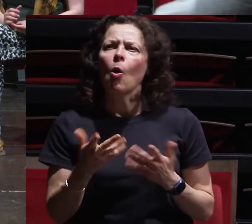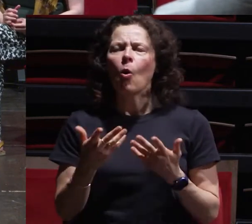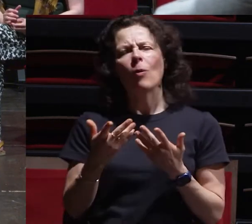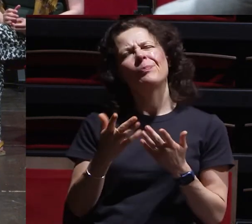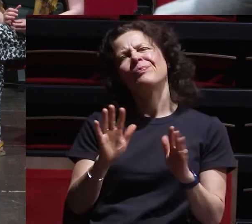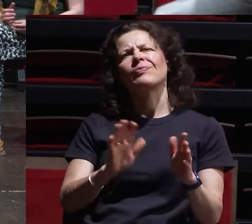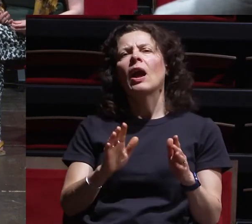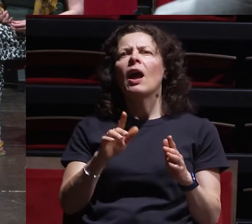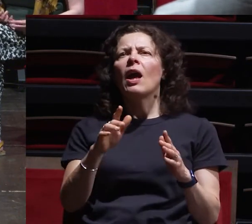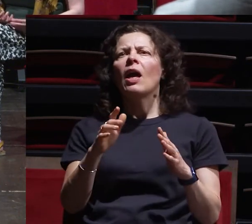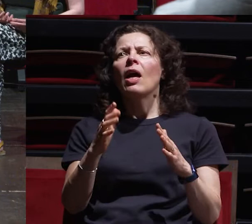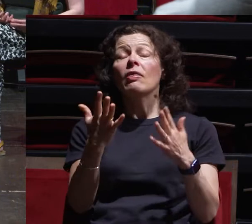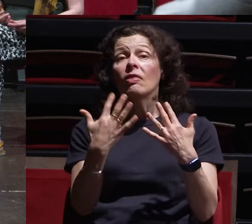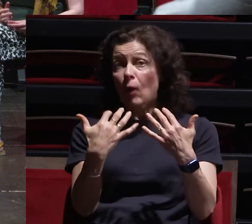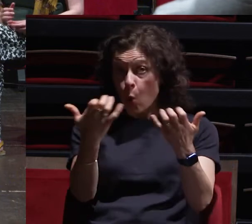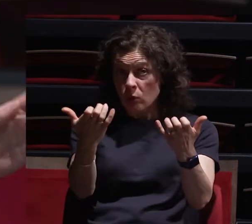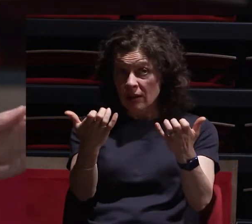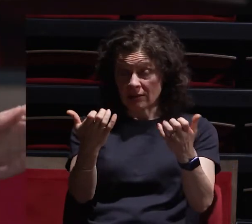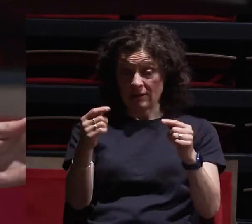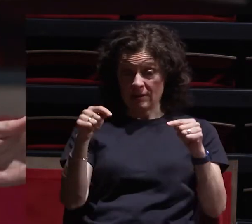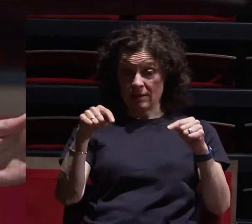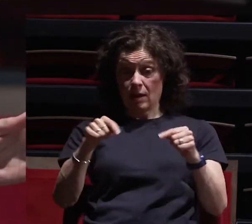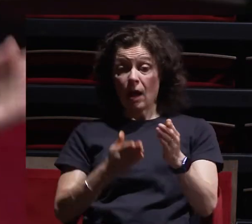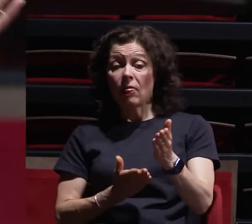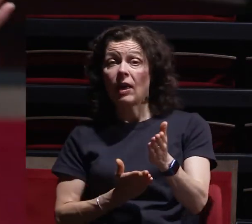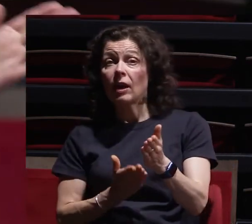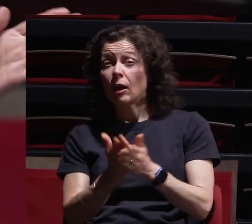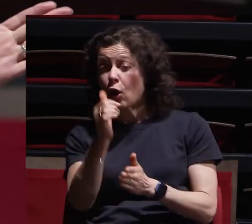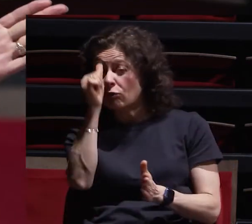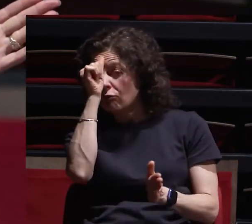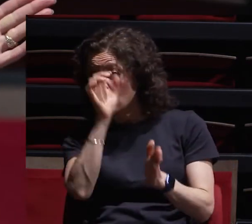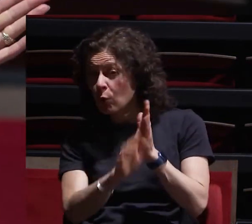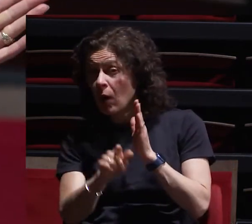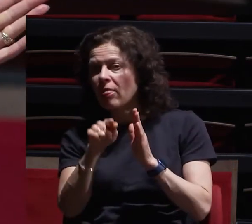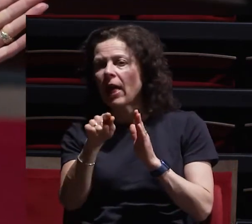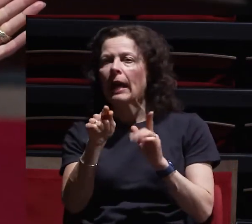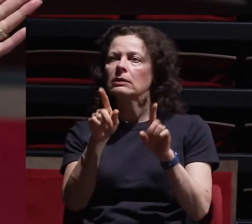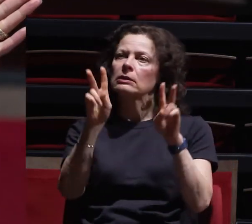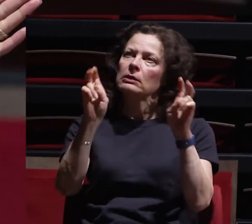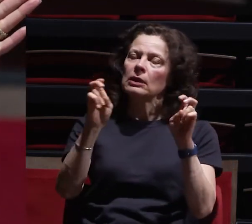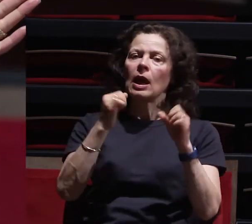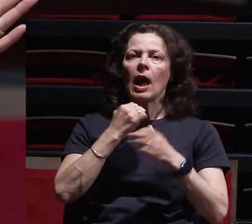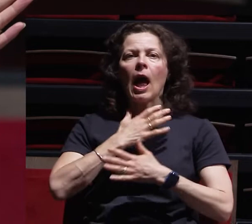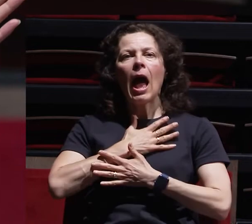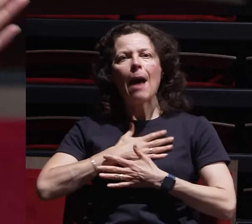what point, generally, did that emotional